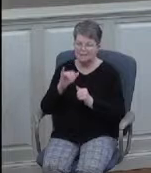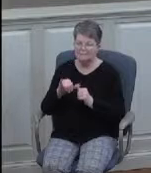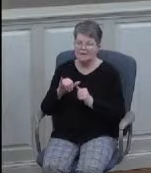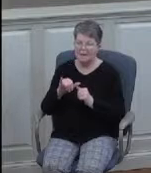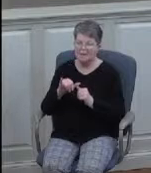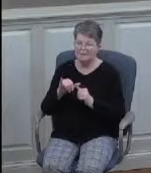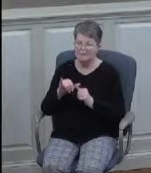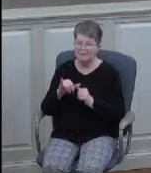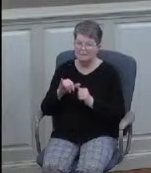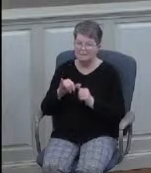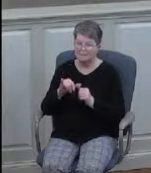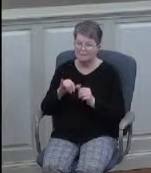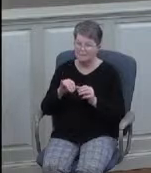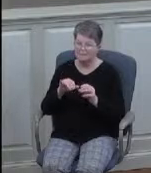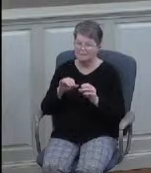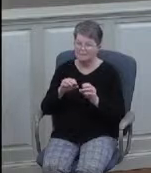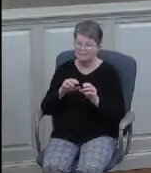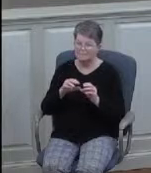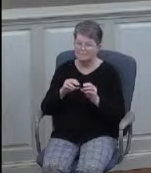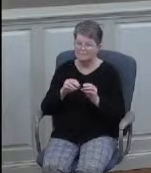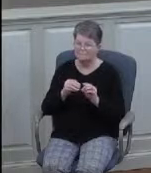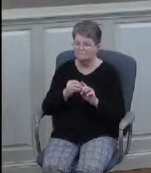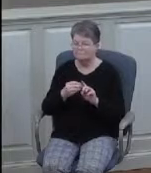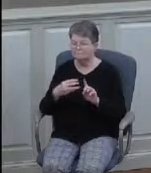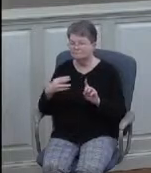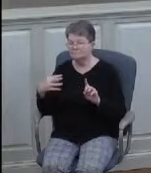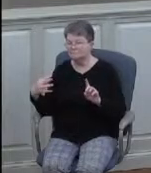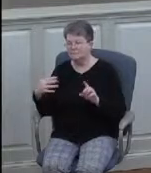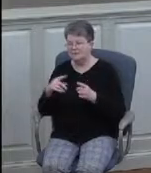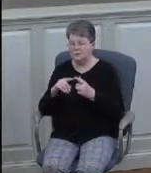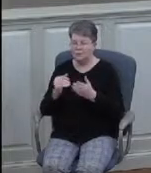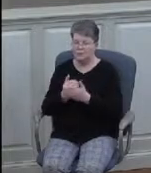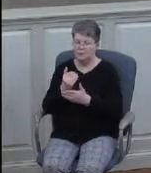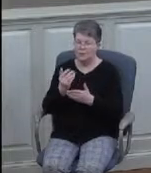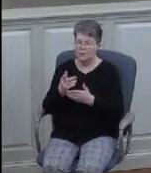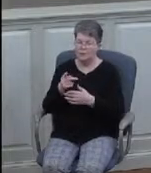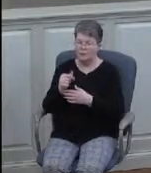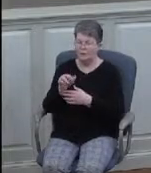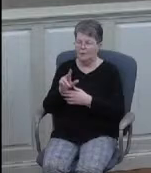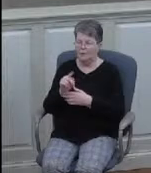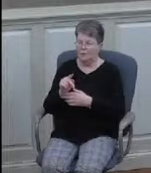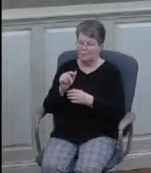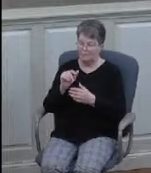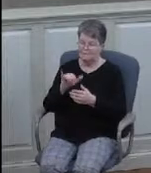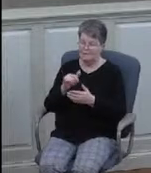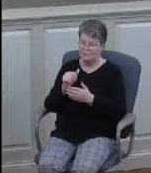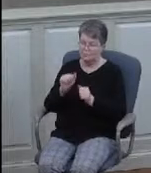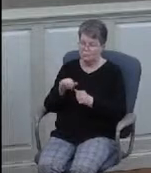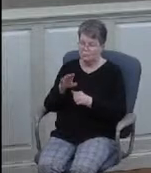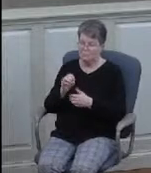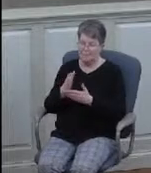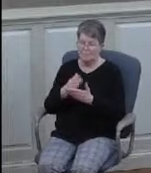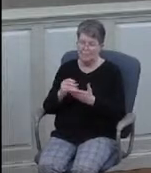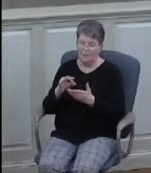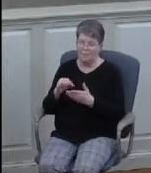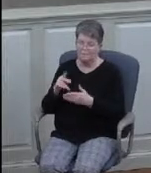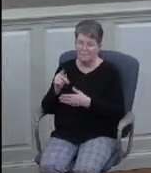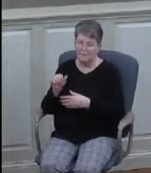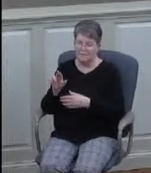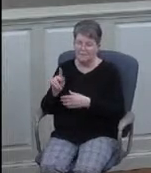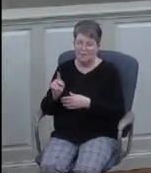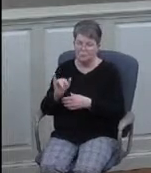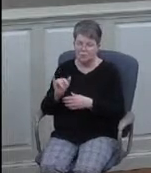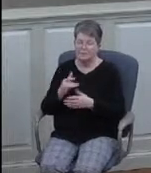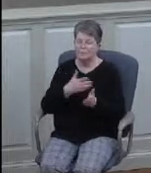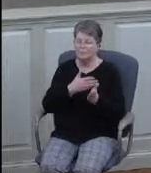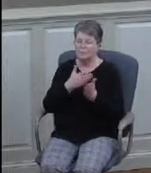out into that new park. If you do that new park, that could be part of the theme for that. So bringing back some of the stories that are